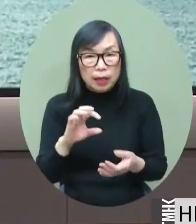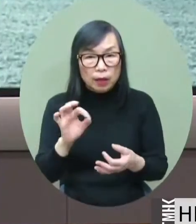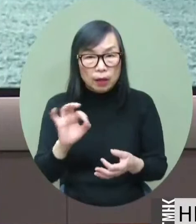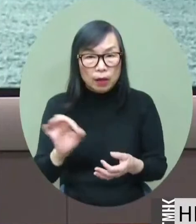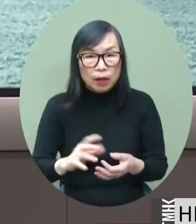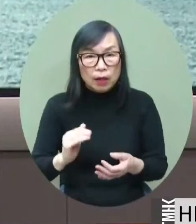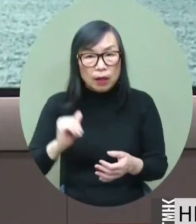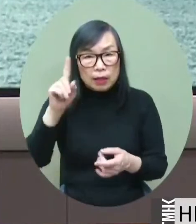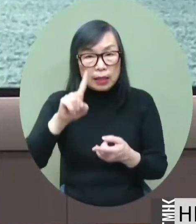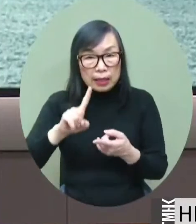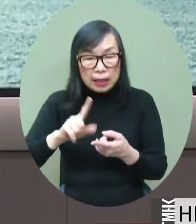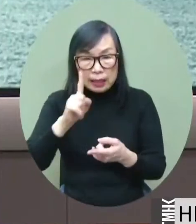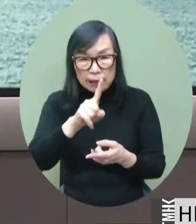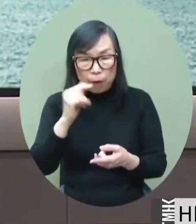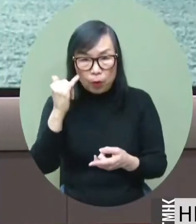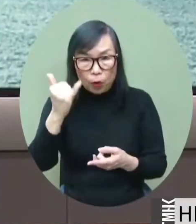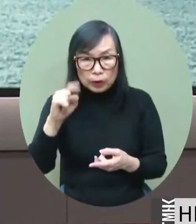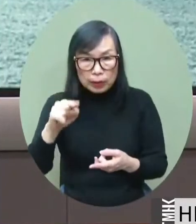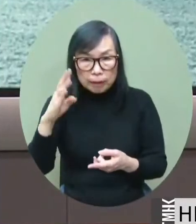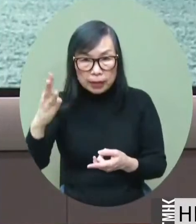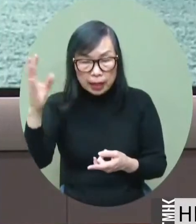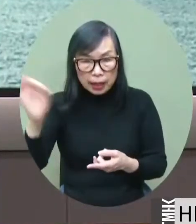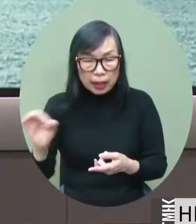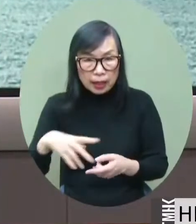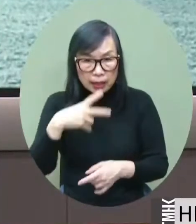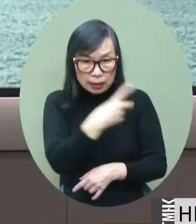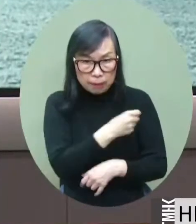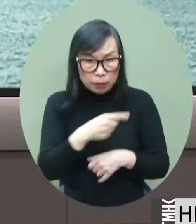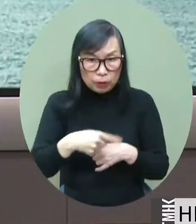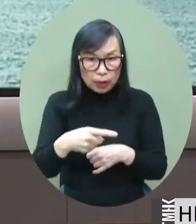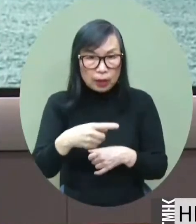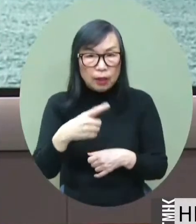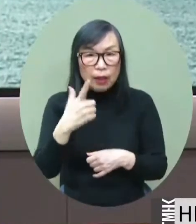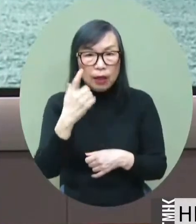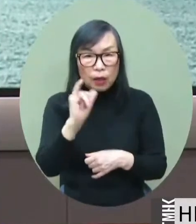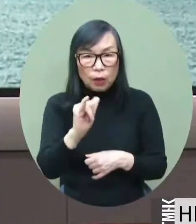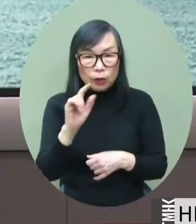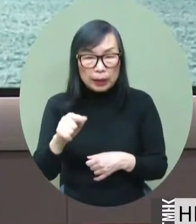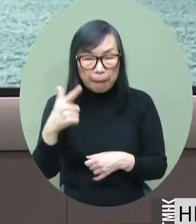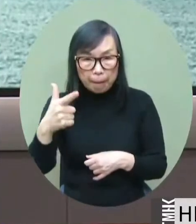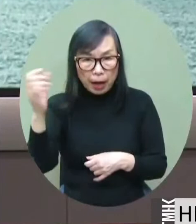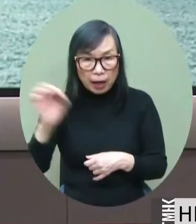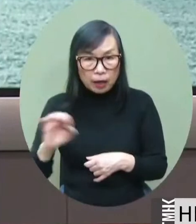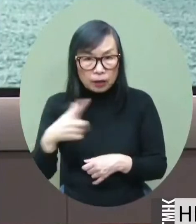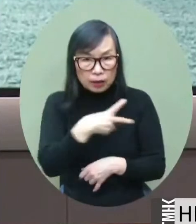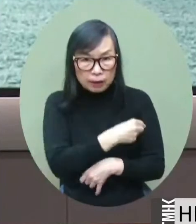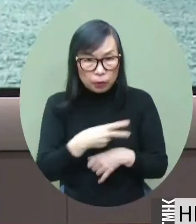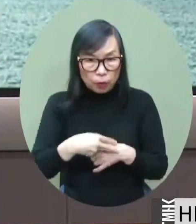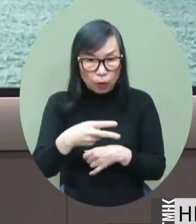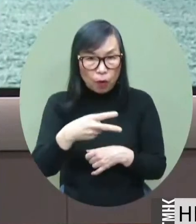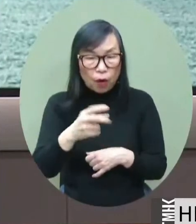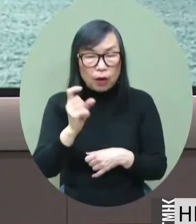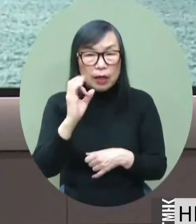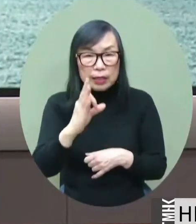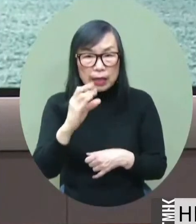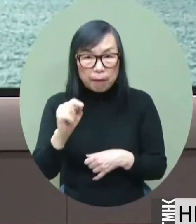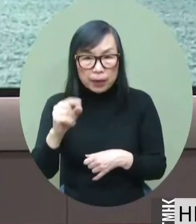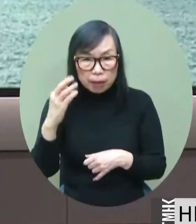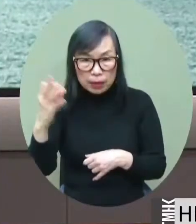vaccinated, now their death rate is as high as 16.4%. 1 jab, 6.8%. 2